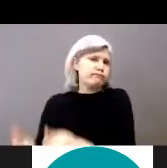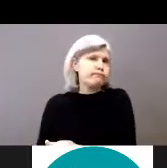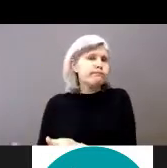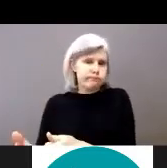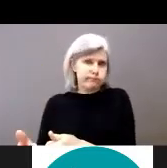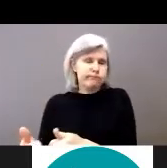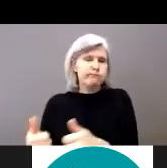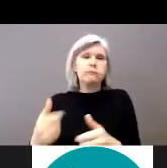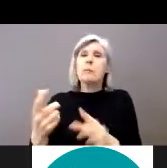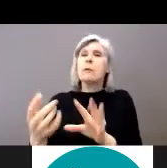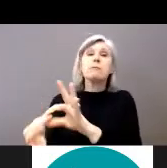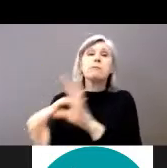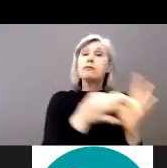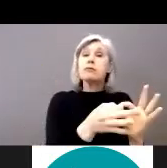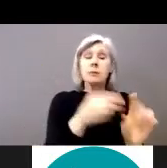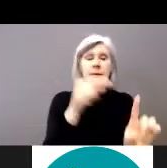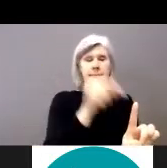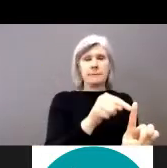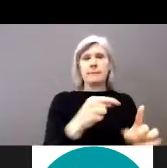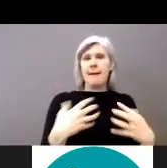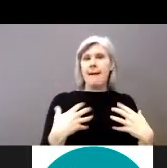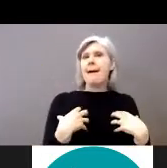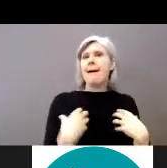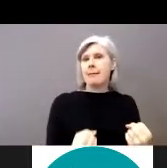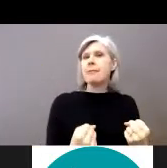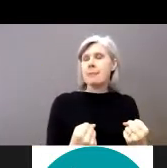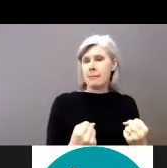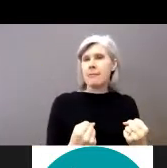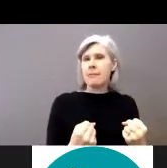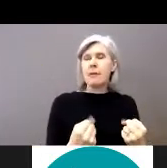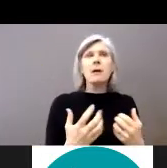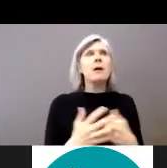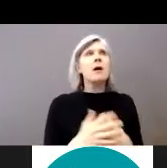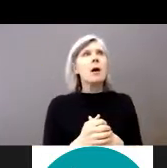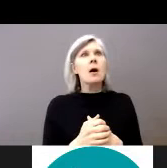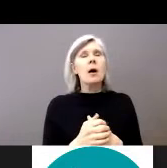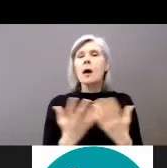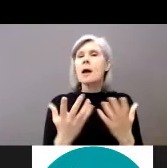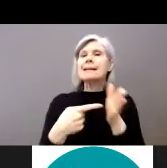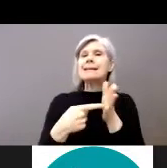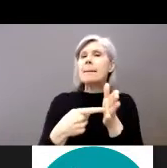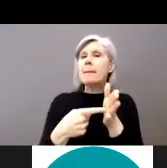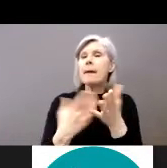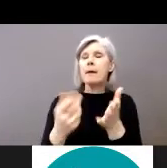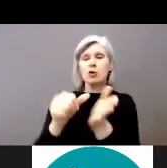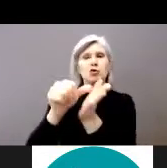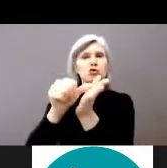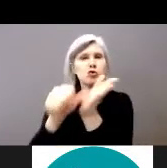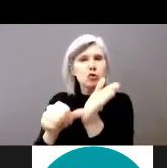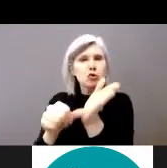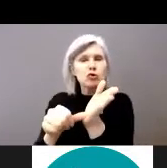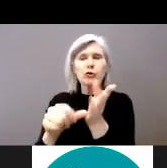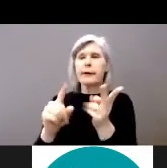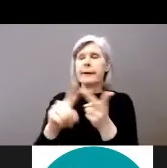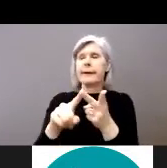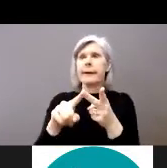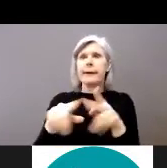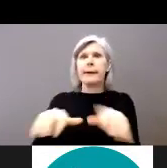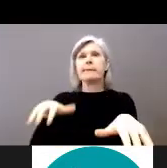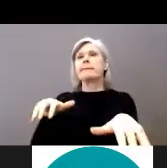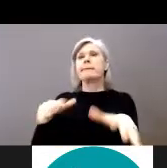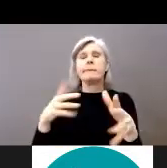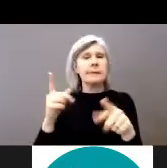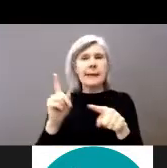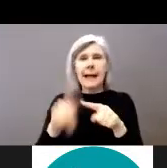about. Things included as part of this is having surgery, being immobilized, losing your sense